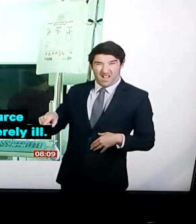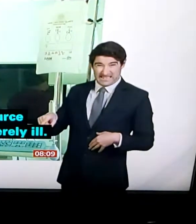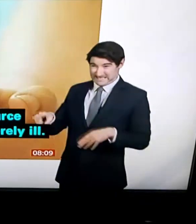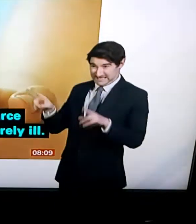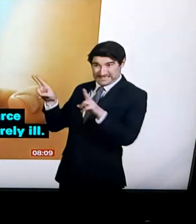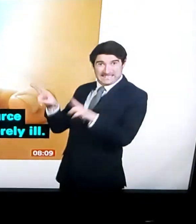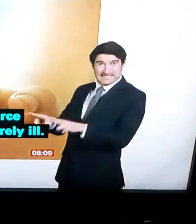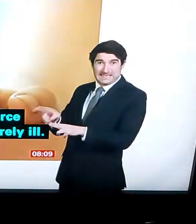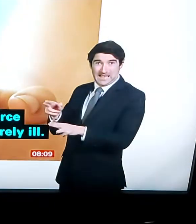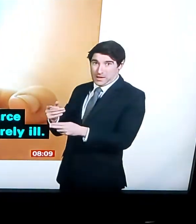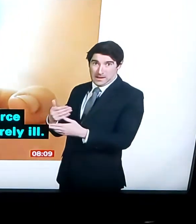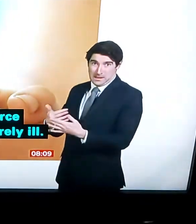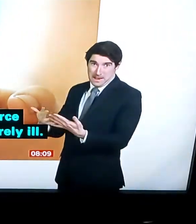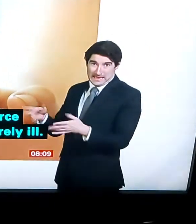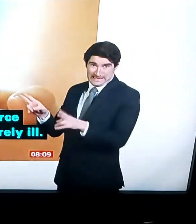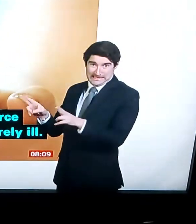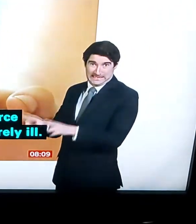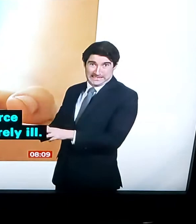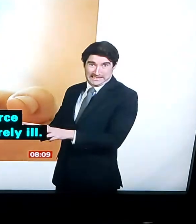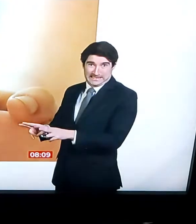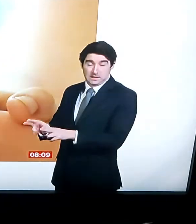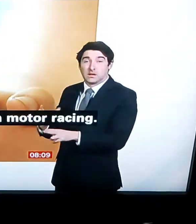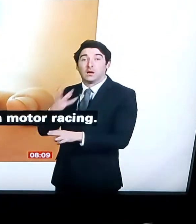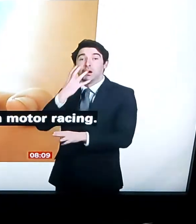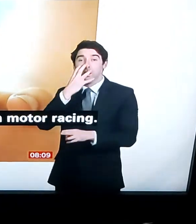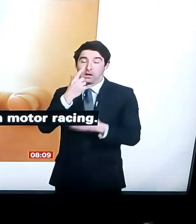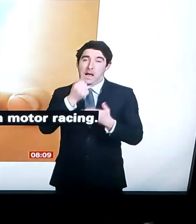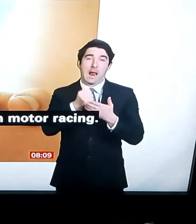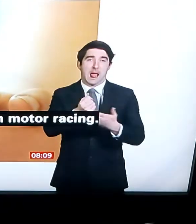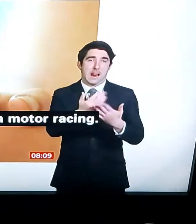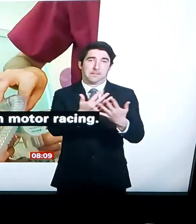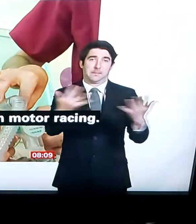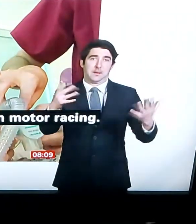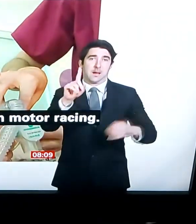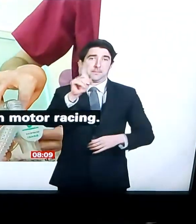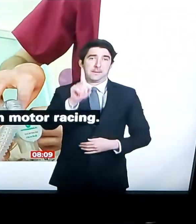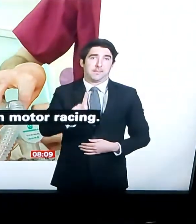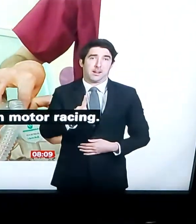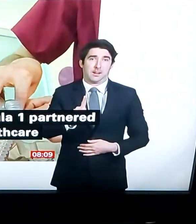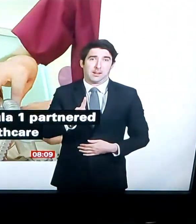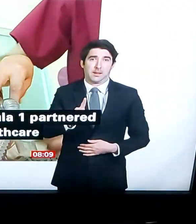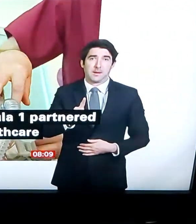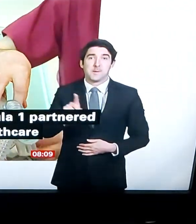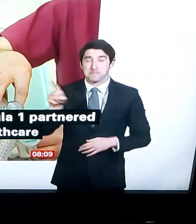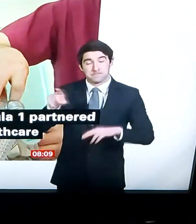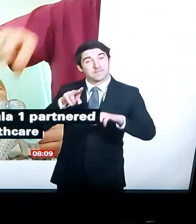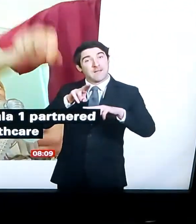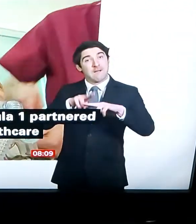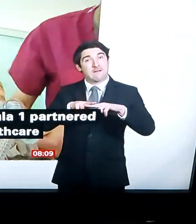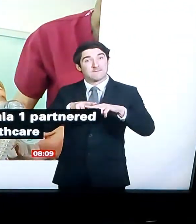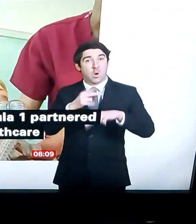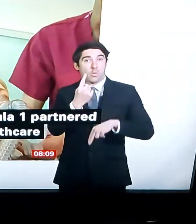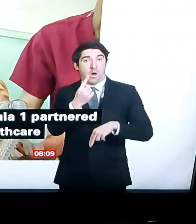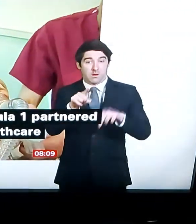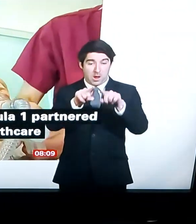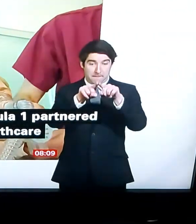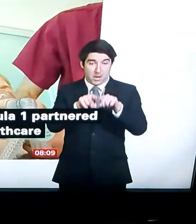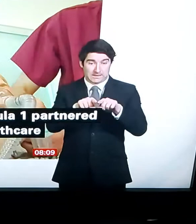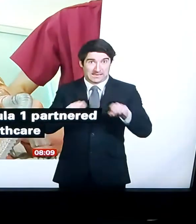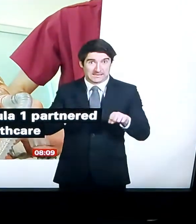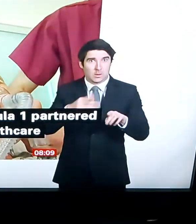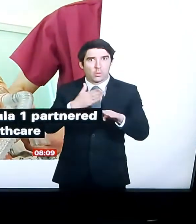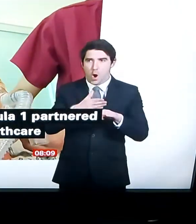ill. Every second counts in motor racing. Here, Mercedes Formula One partnered with doctors